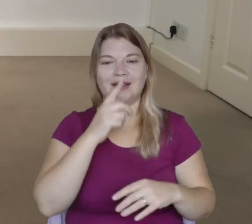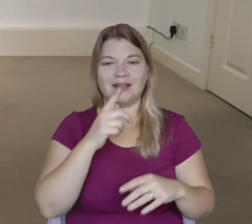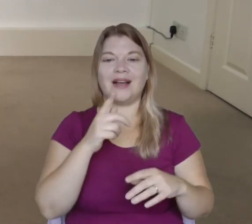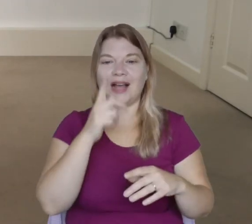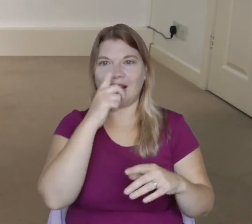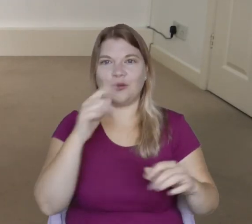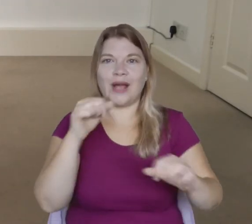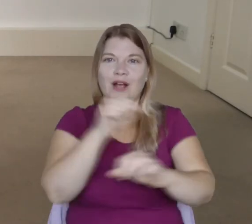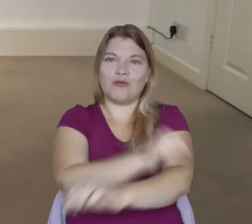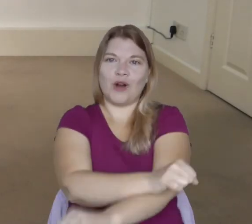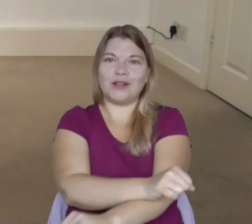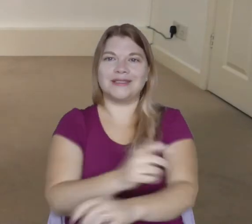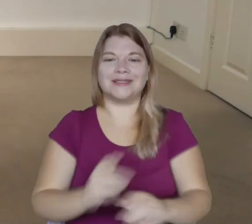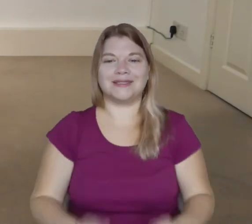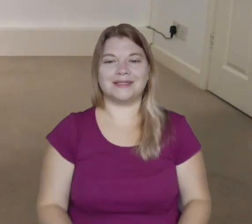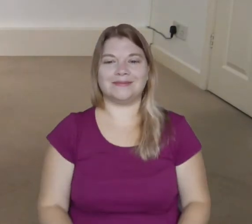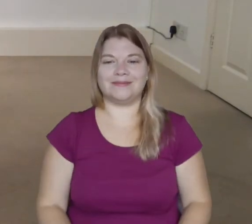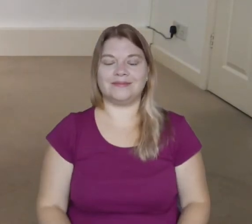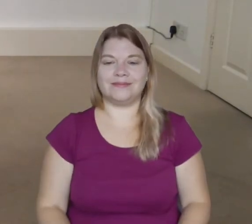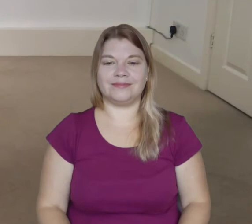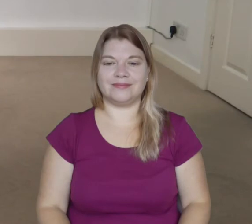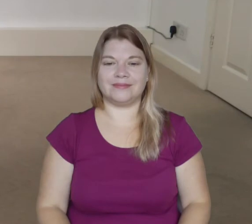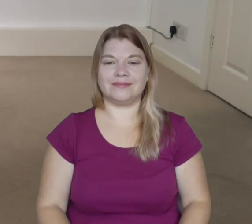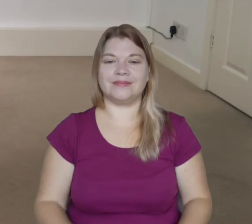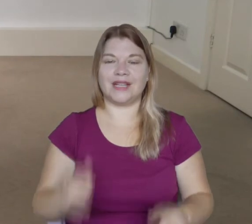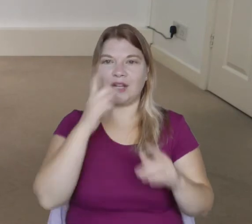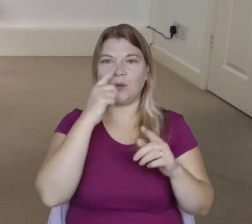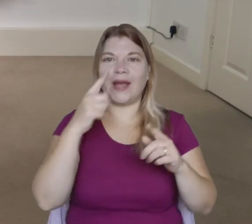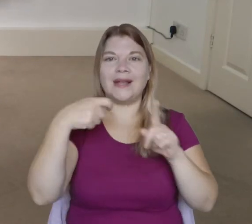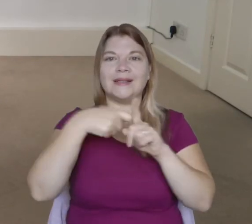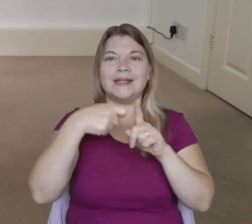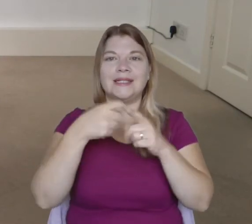forearms crossing. And then when you open out, you can open your